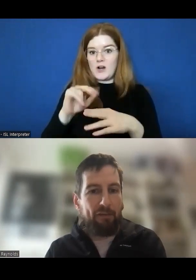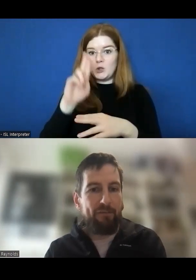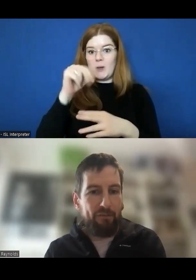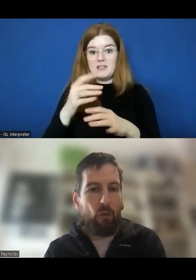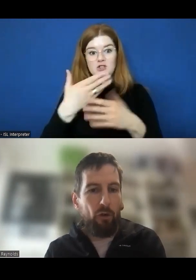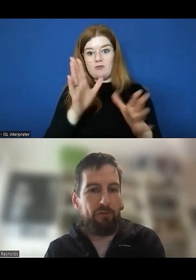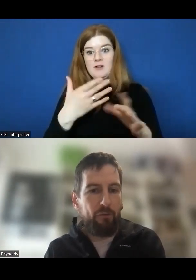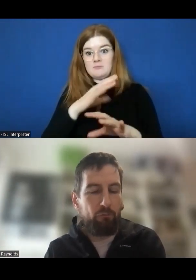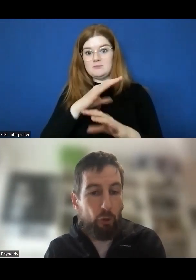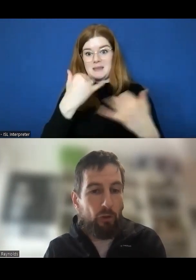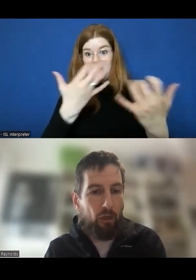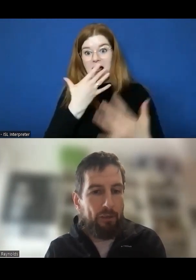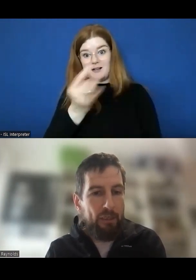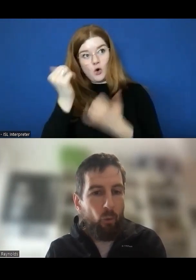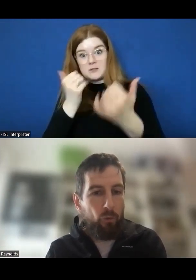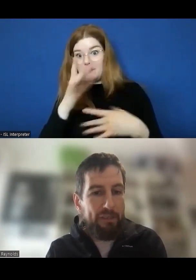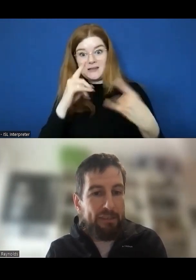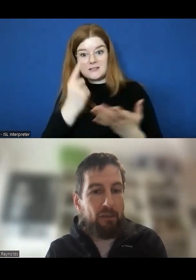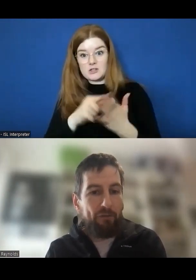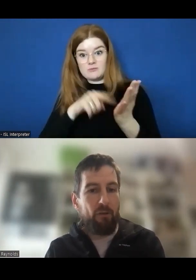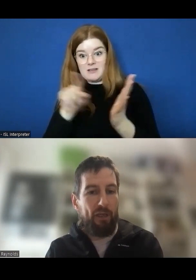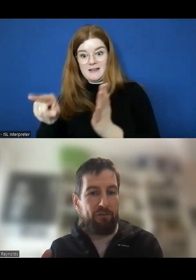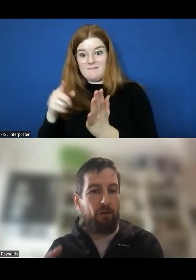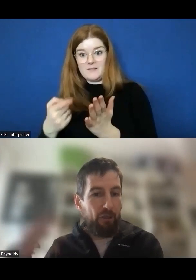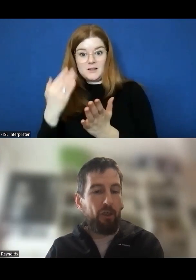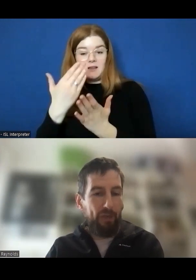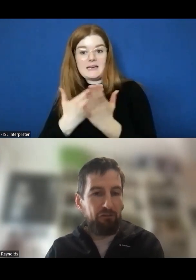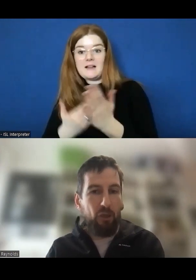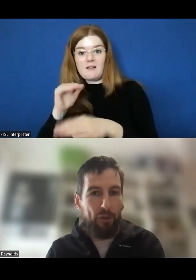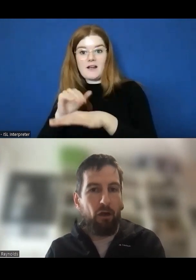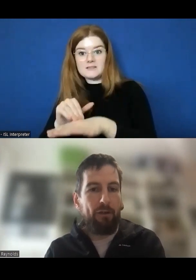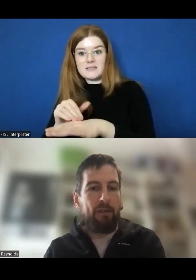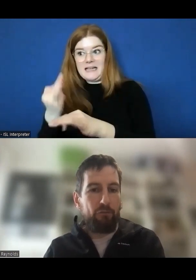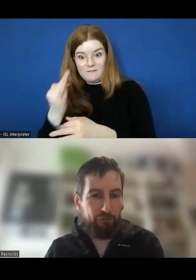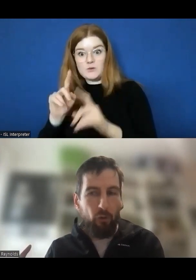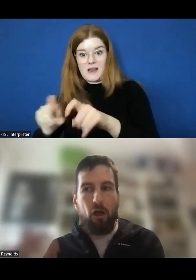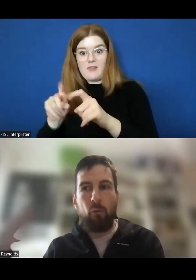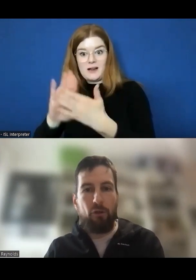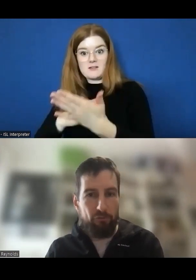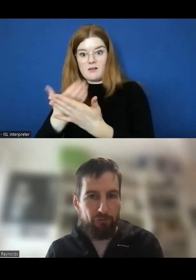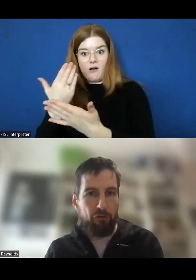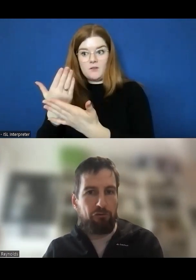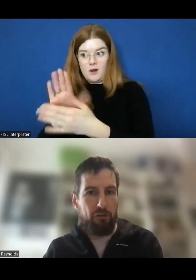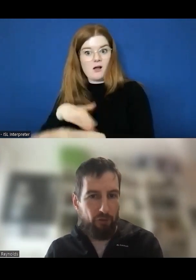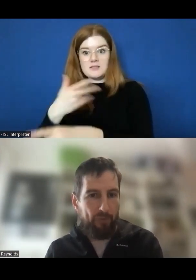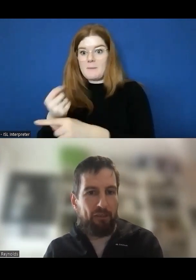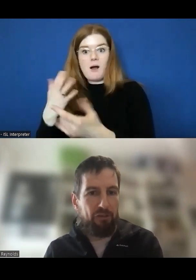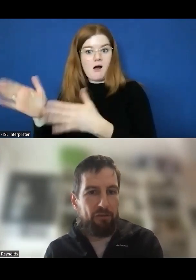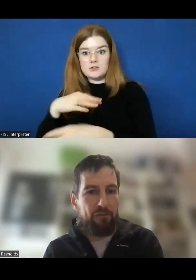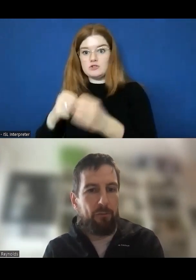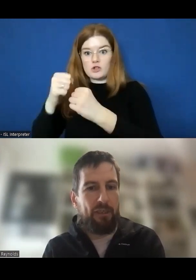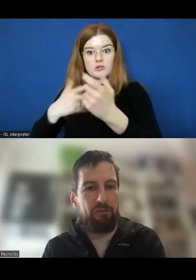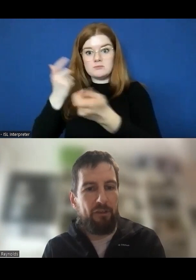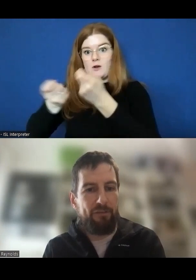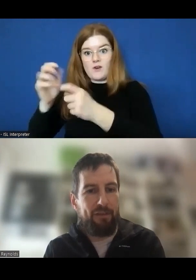has asked the court to rule on the legal consequences of the occupation going on for so long, with all of the structural domination